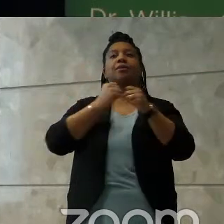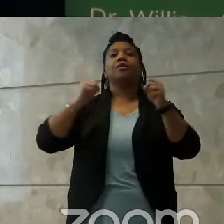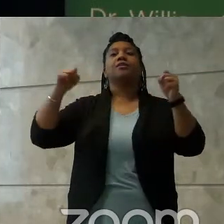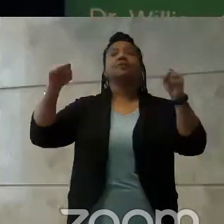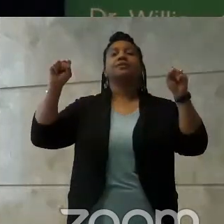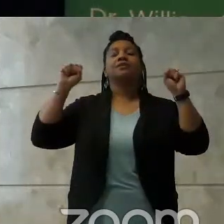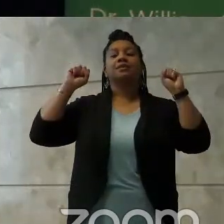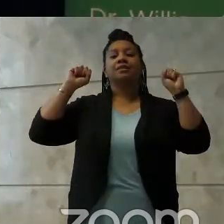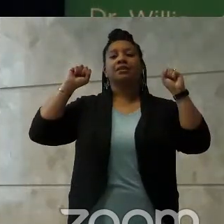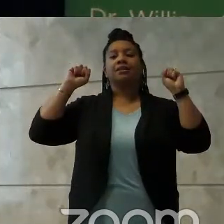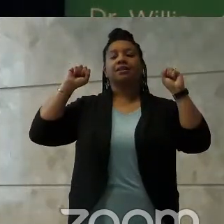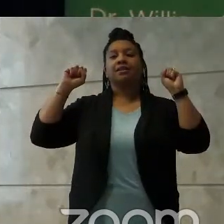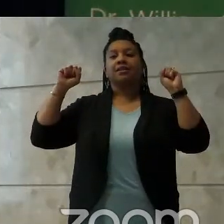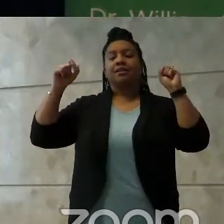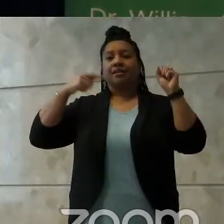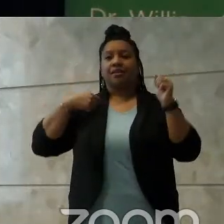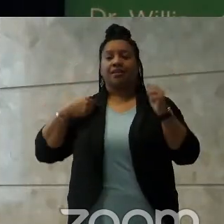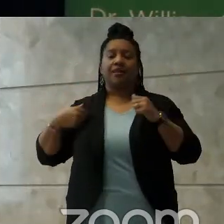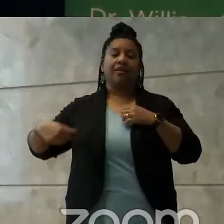liberty.